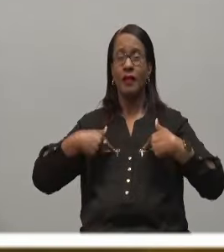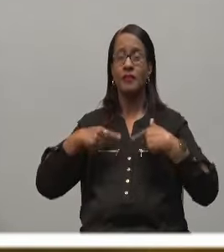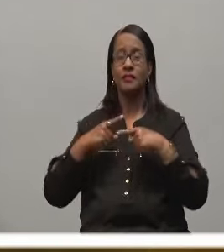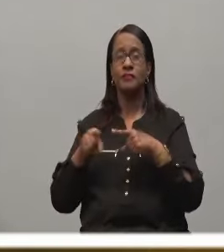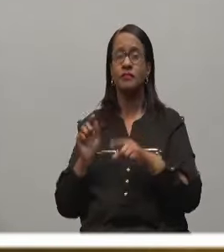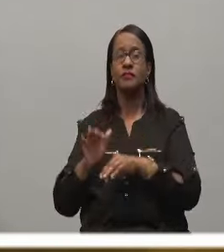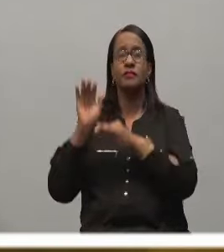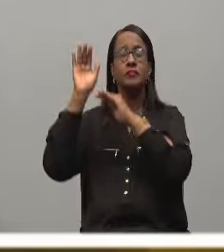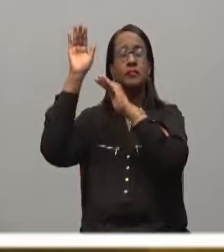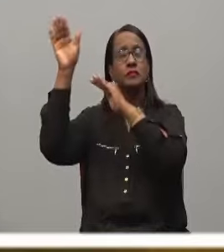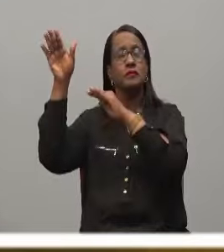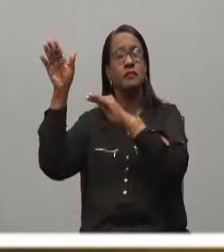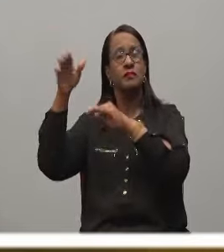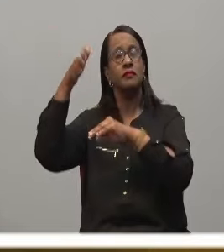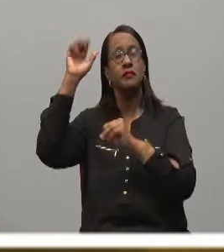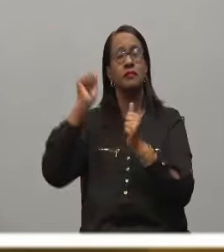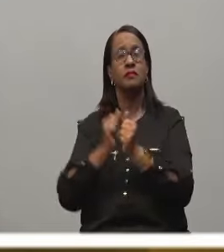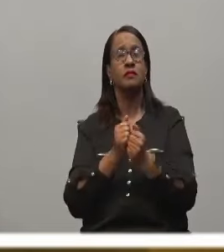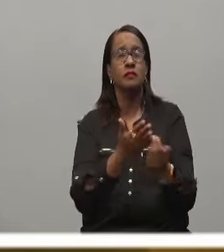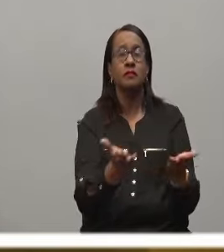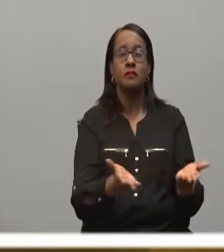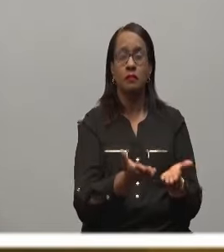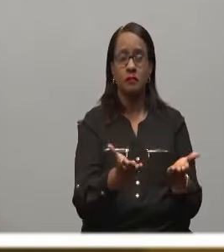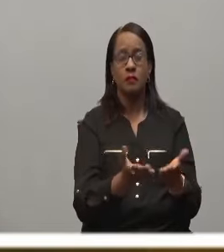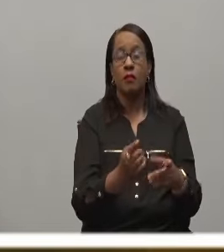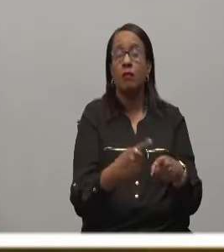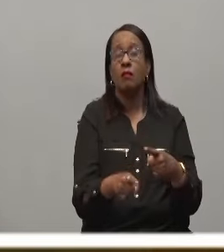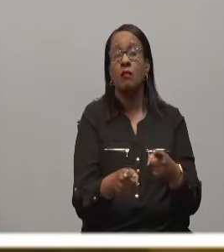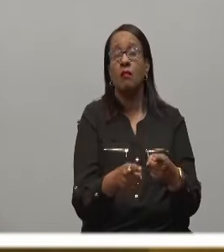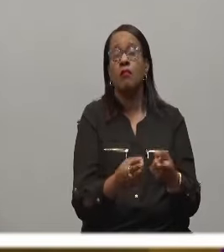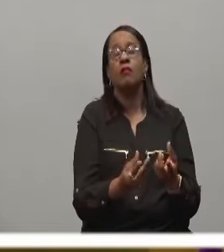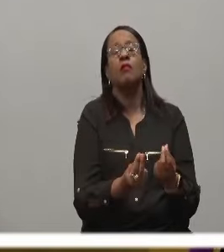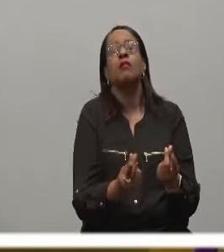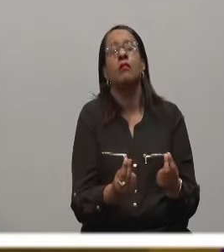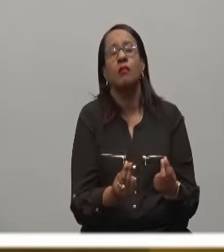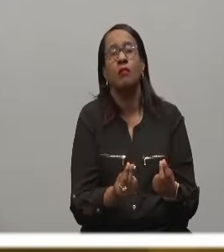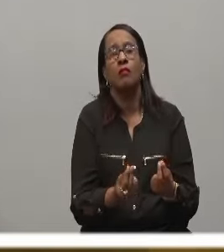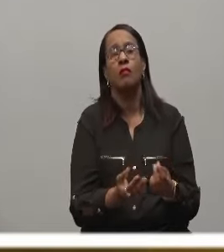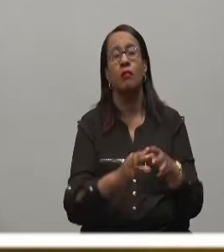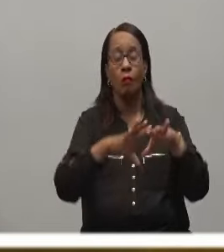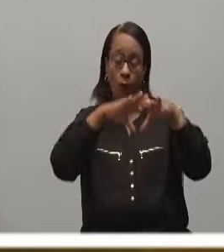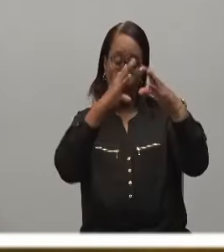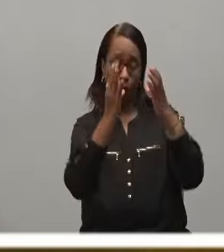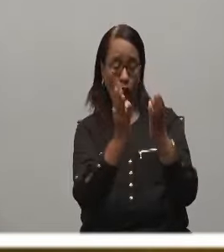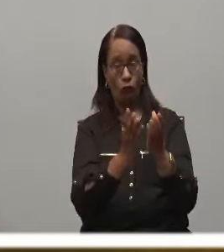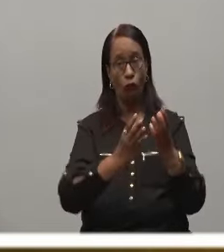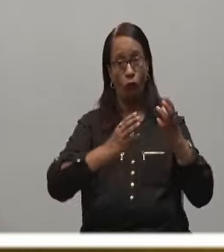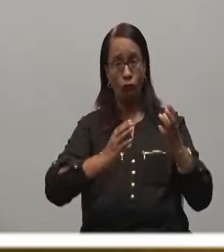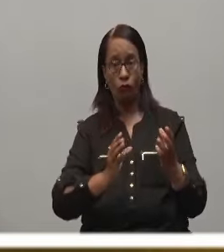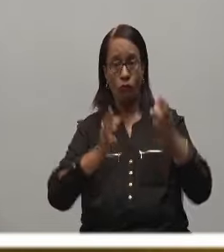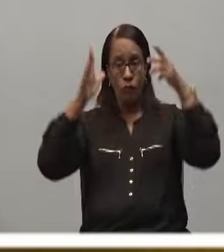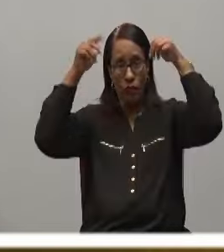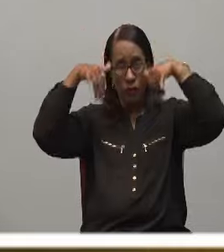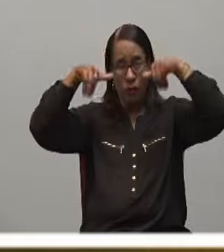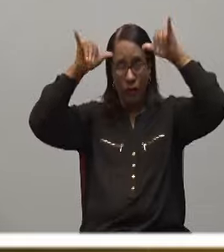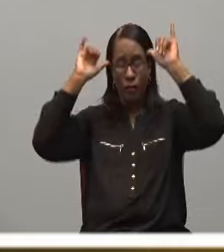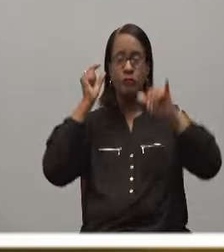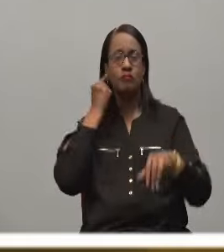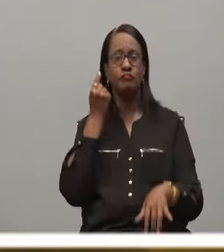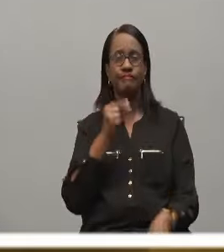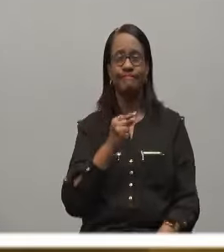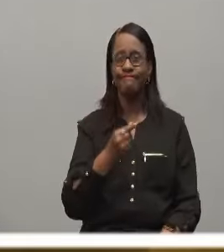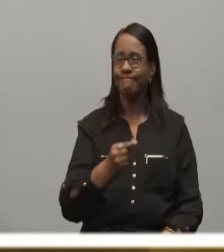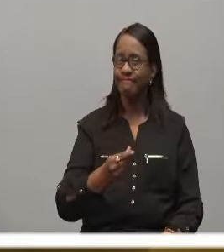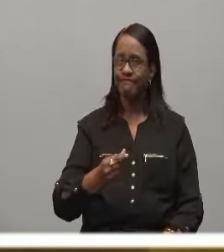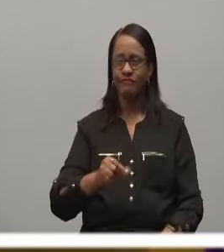the idolatry that they knew while they were in Egypt. And in that moment of weakness, going back